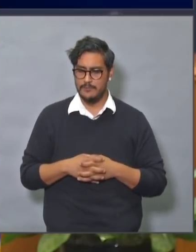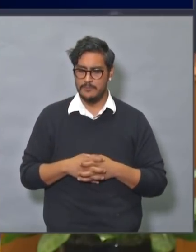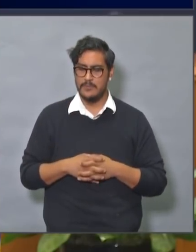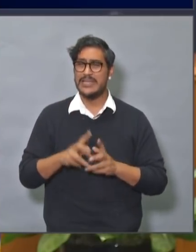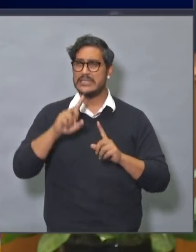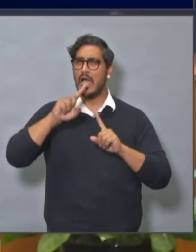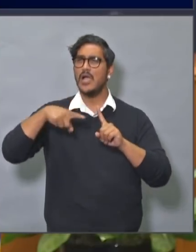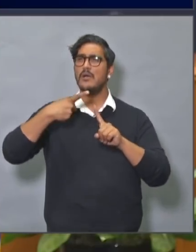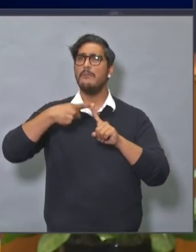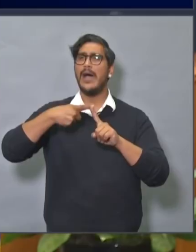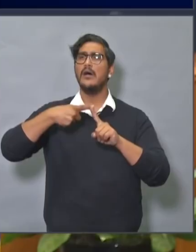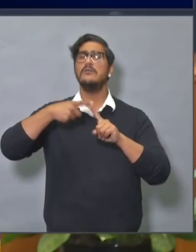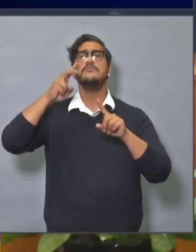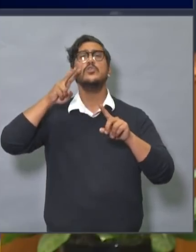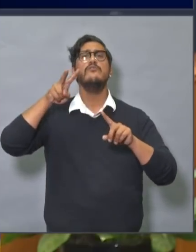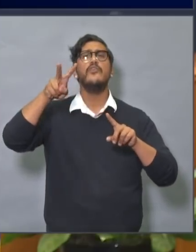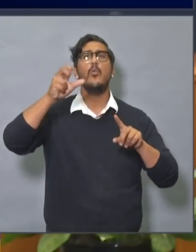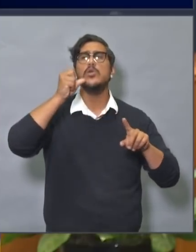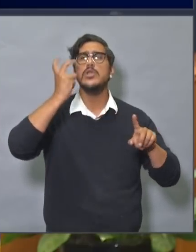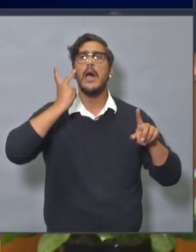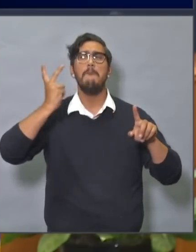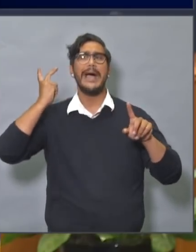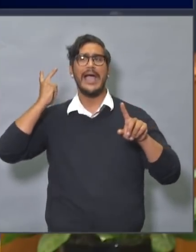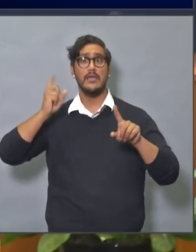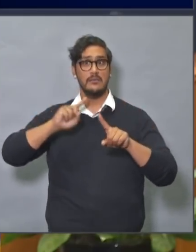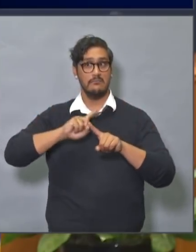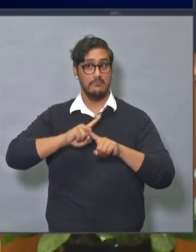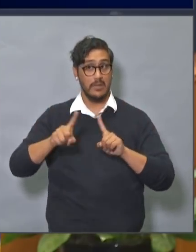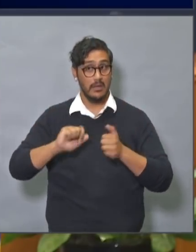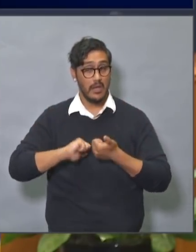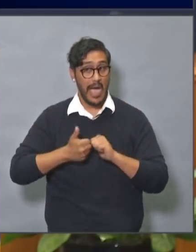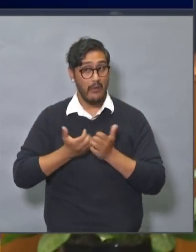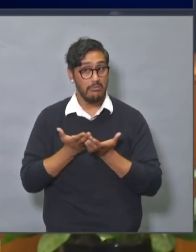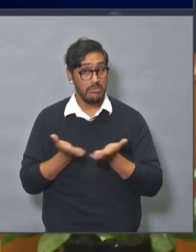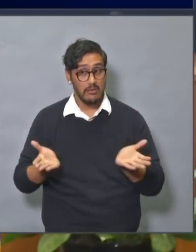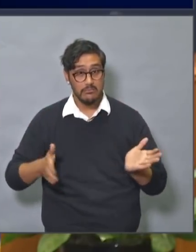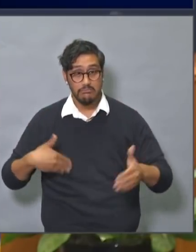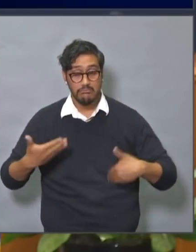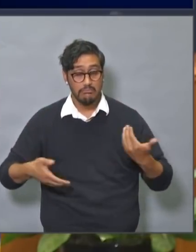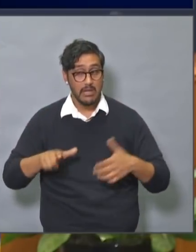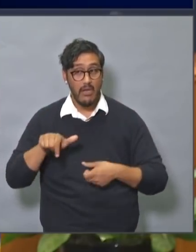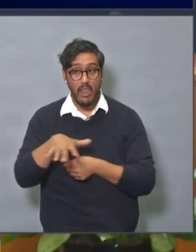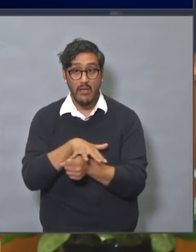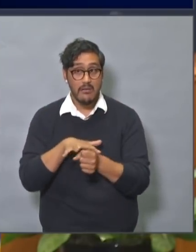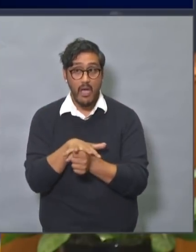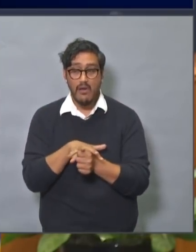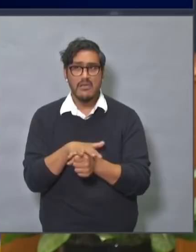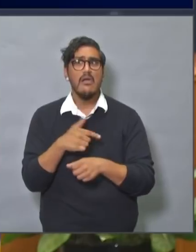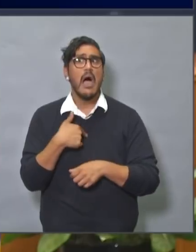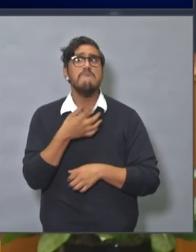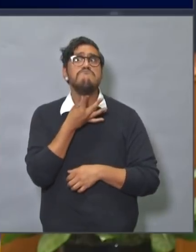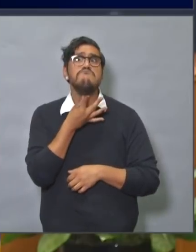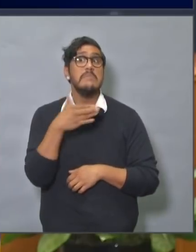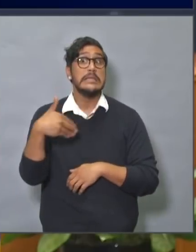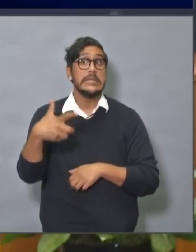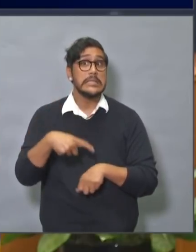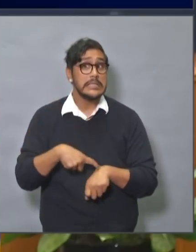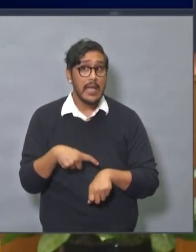looking forward, not back, but given how things have played out over the past 2 weeks in LA County, I'm wondering if the next time